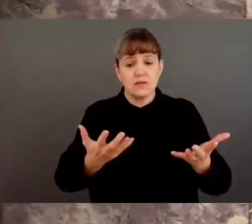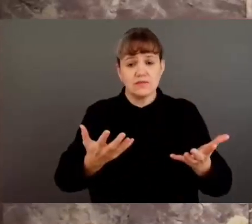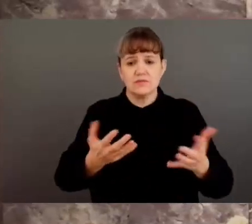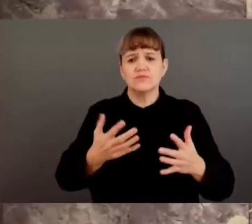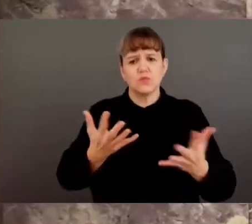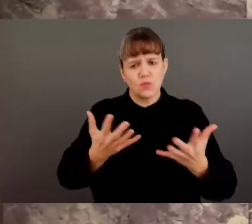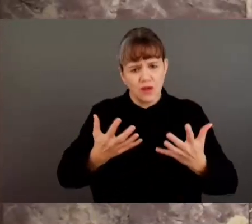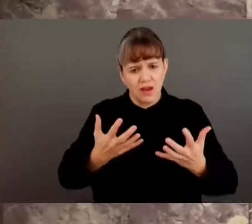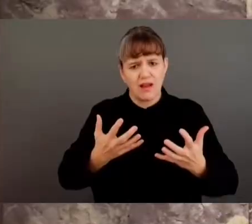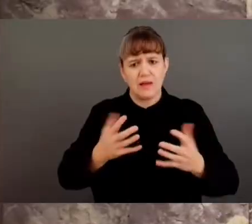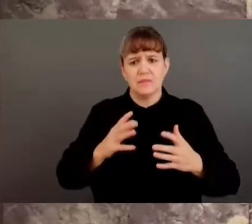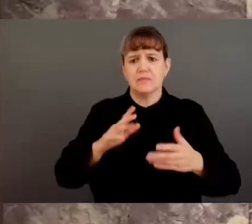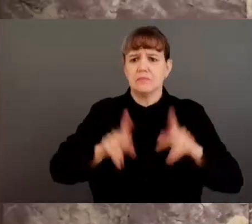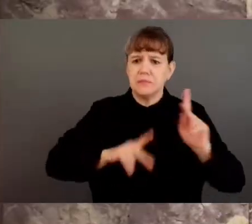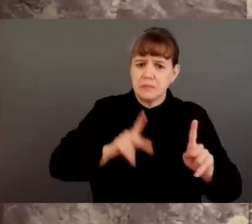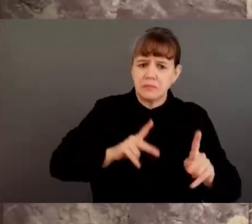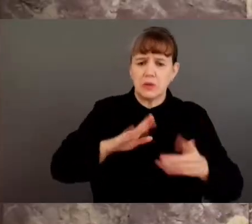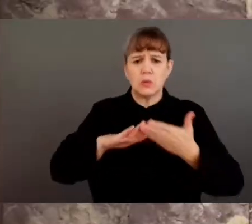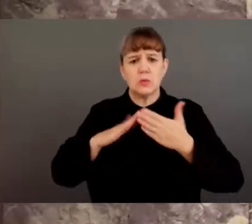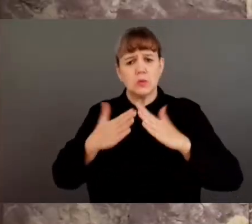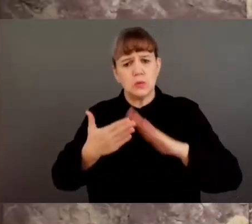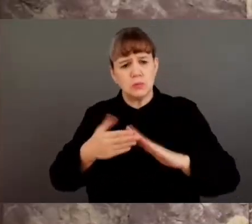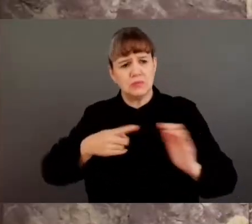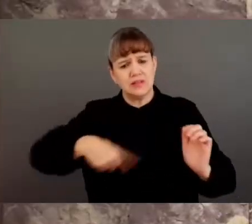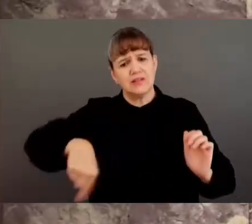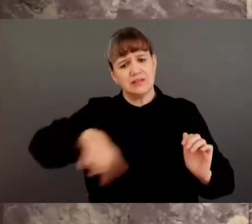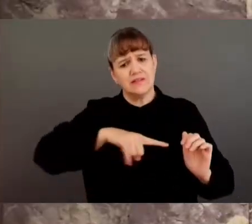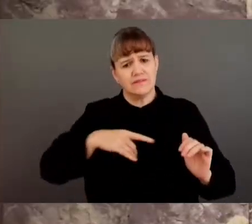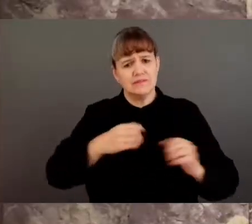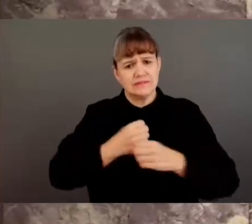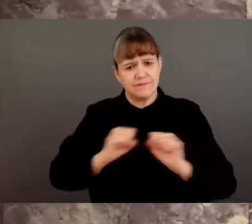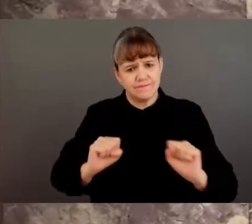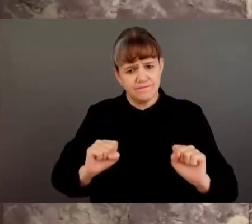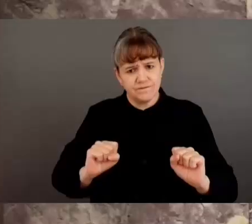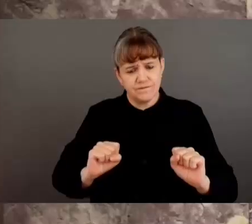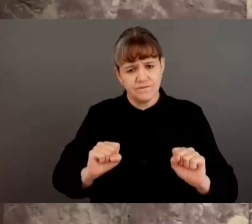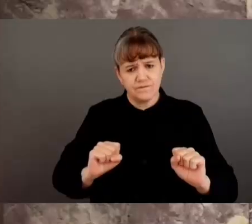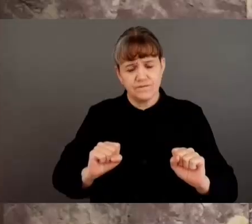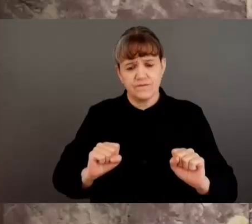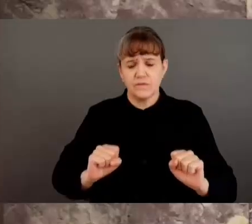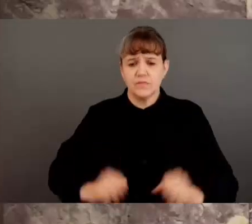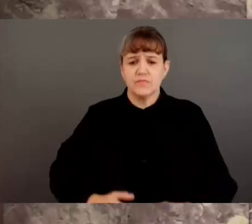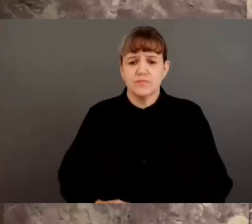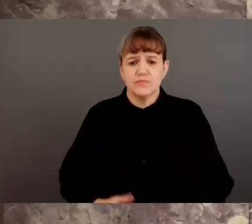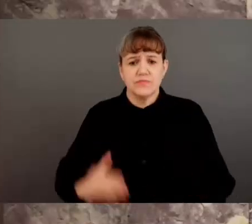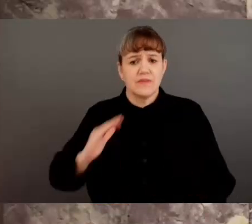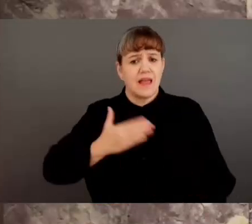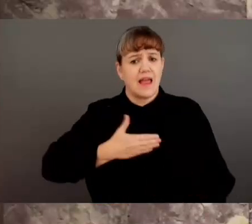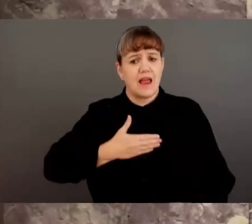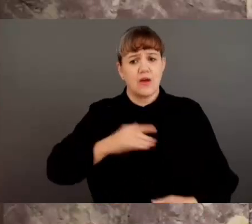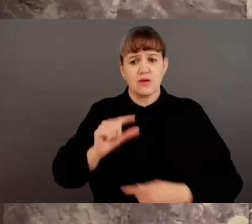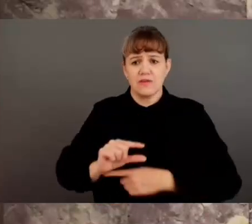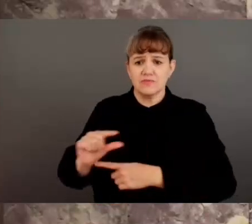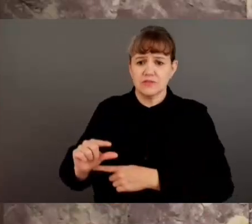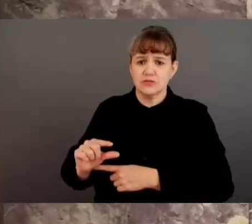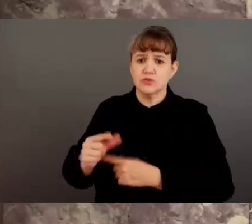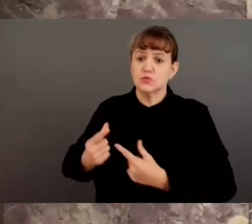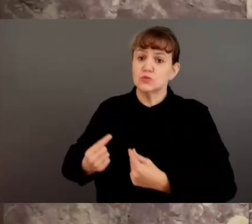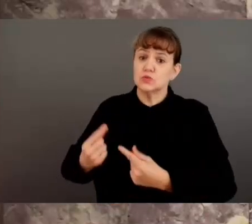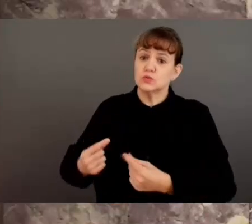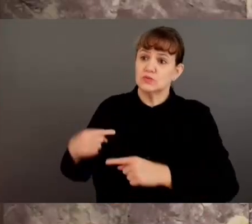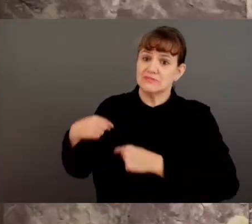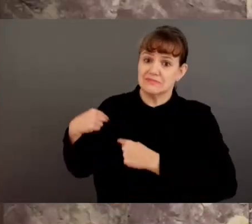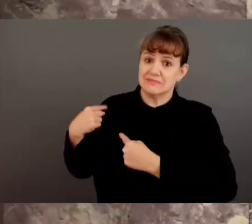safe. Our actions are starting to make a difference. We have